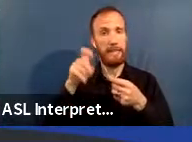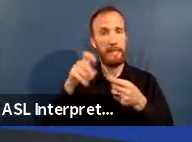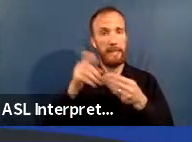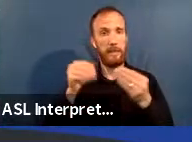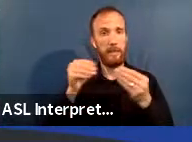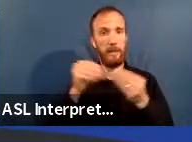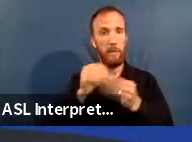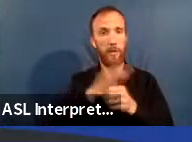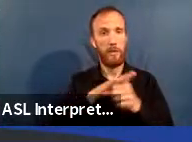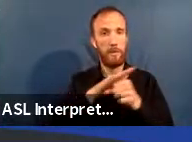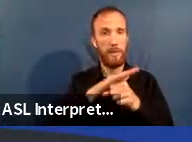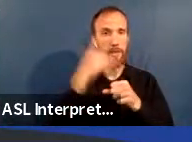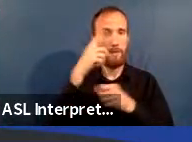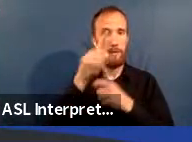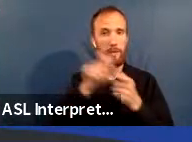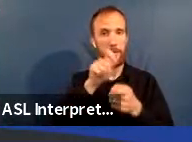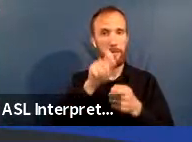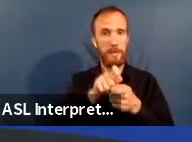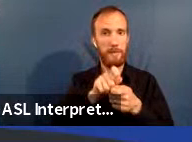campus.